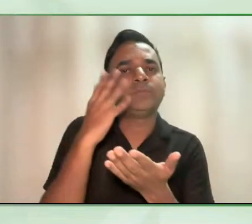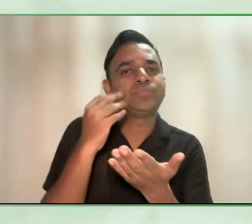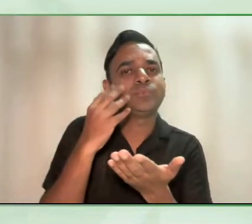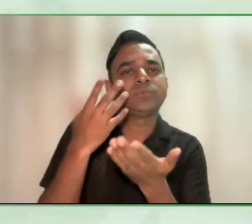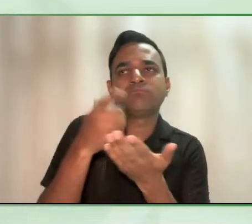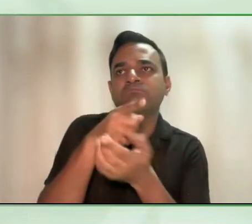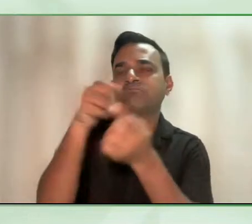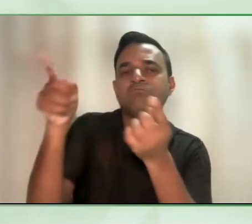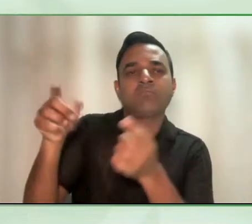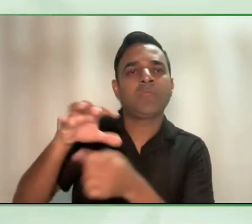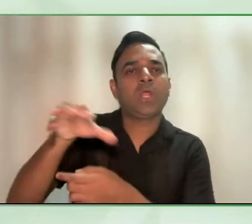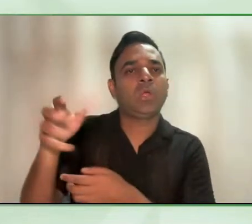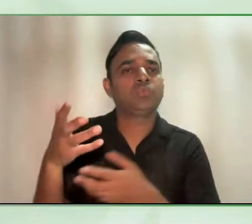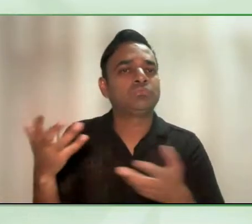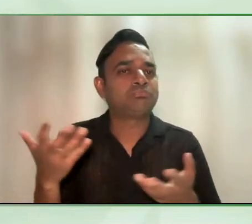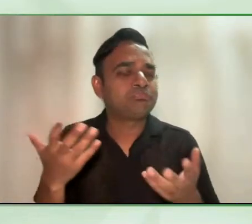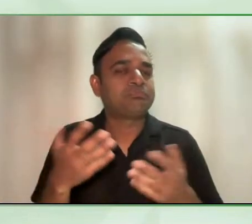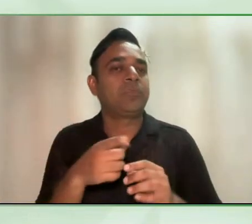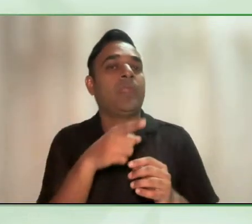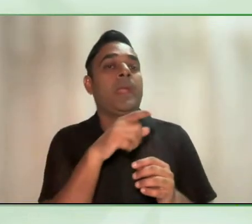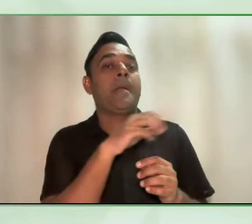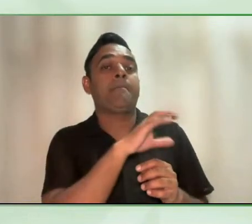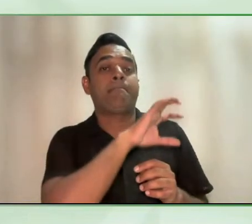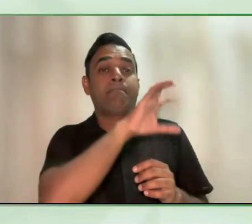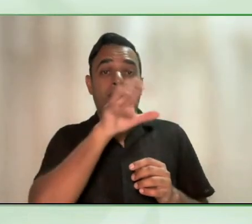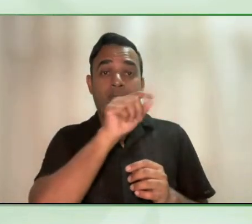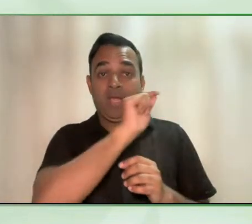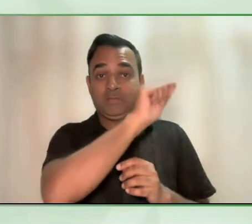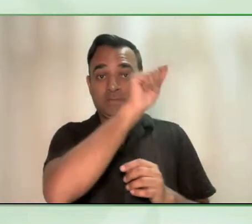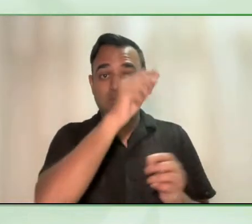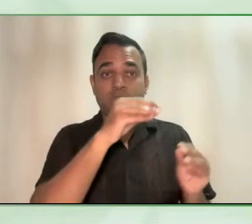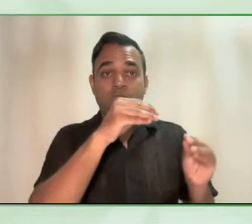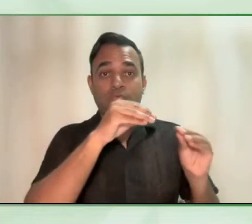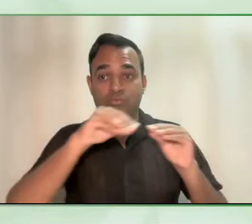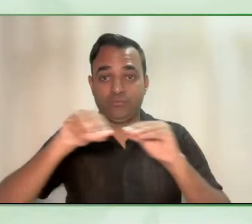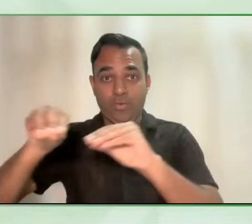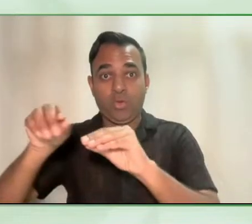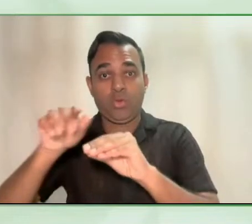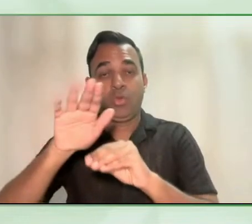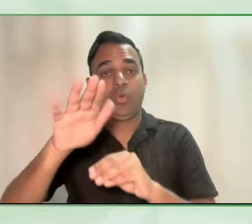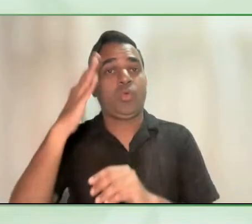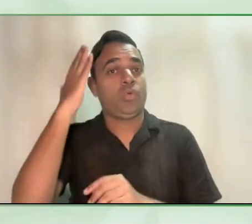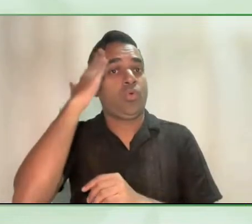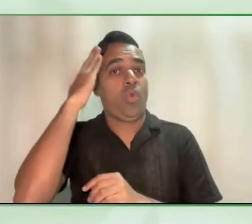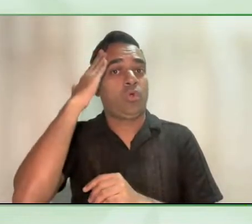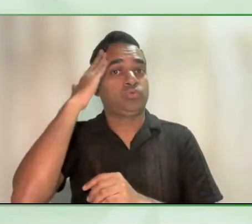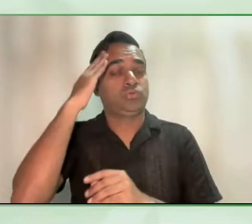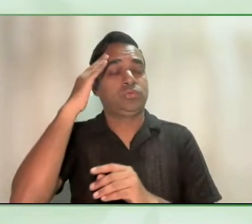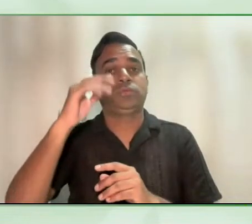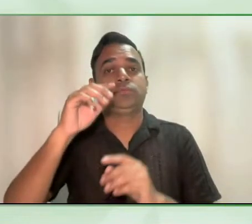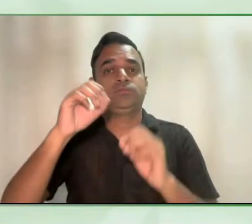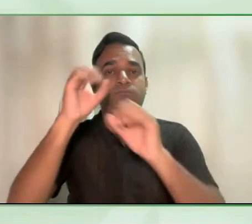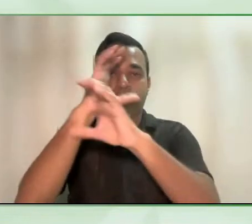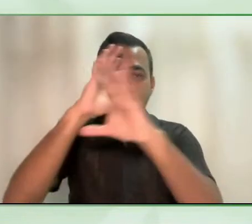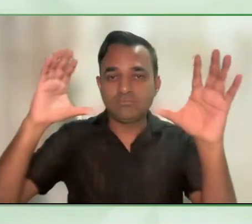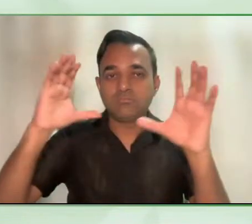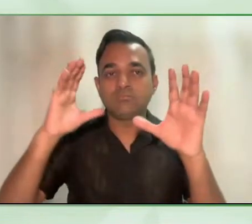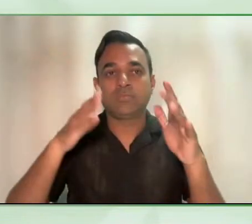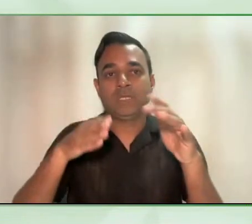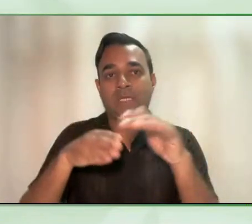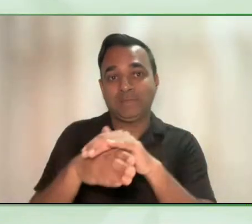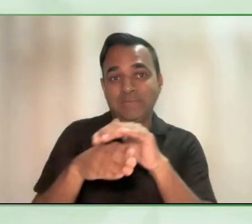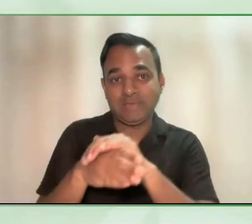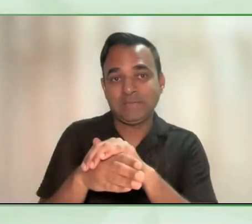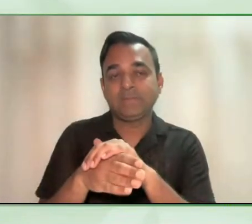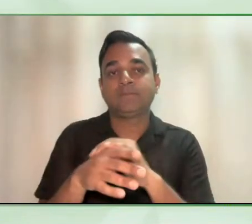this apprenticeship type model. So what we're trying to do is link disability service providers and the art sector together